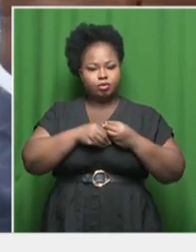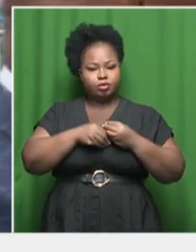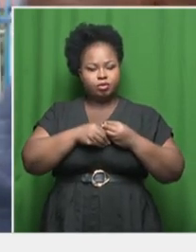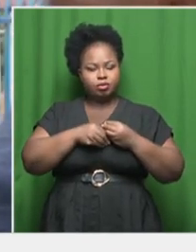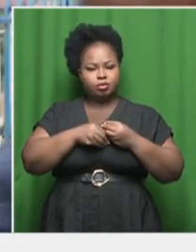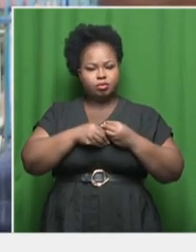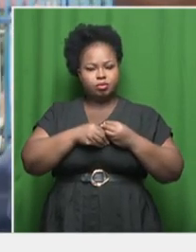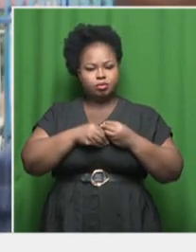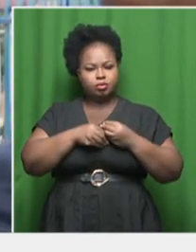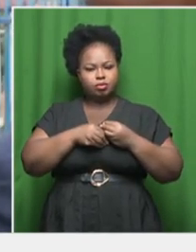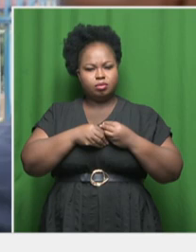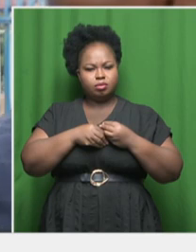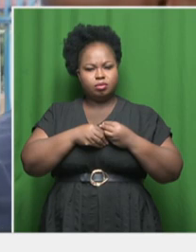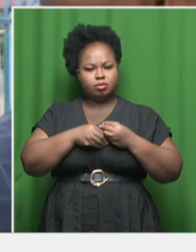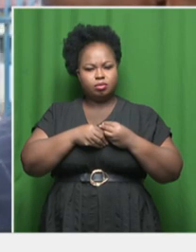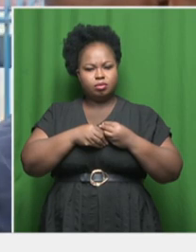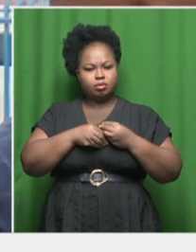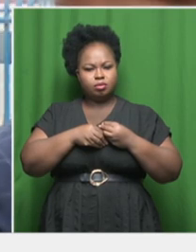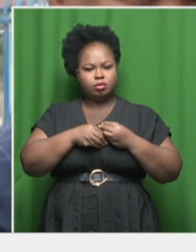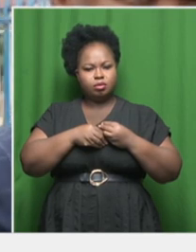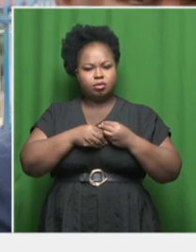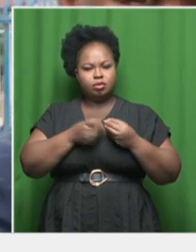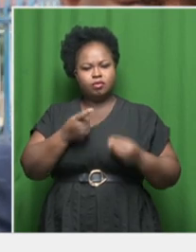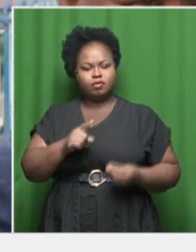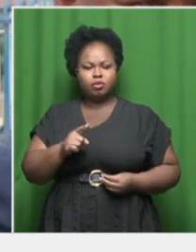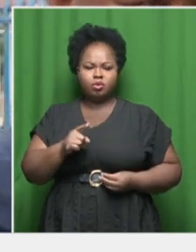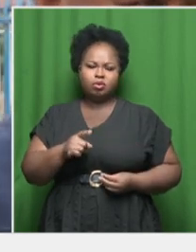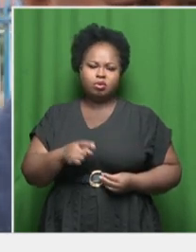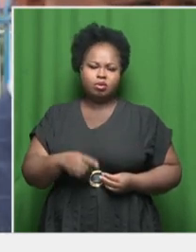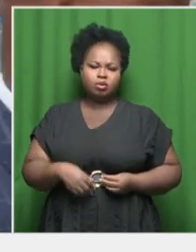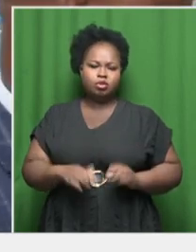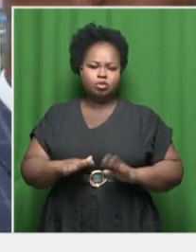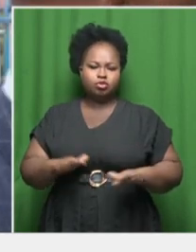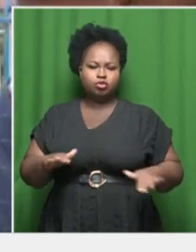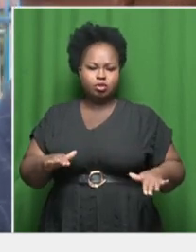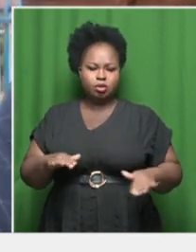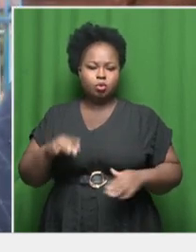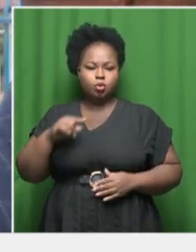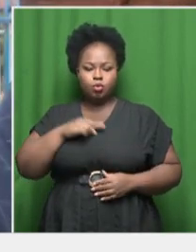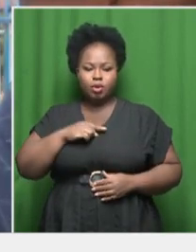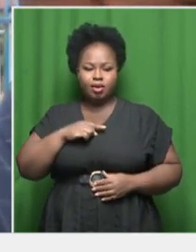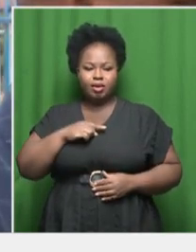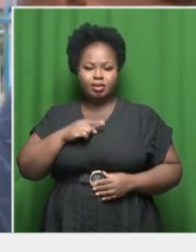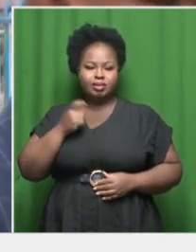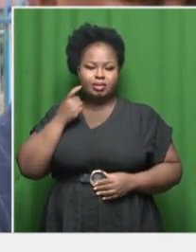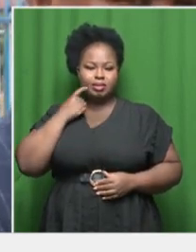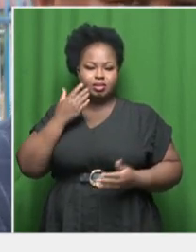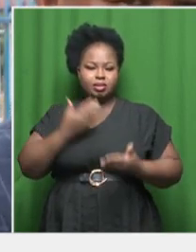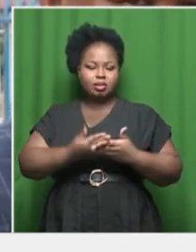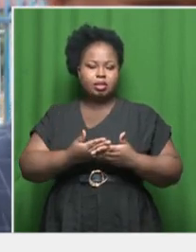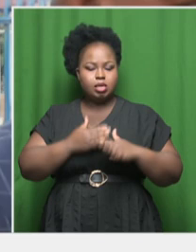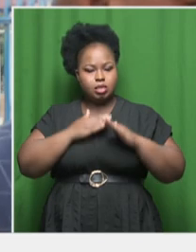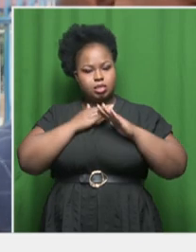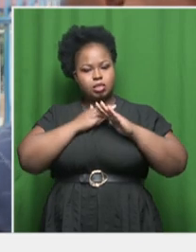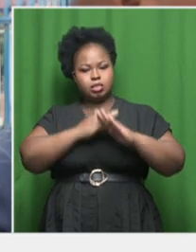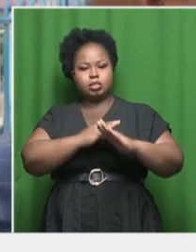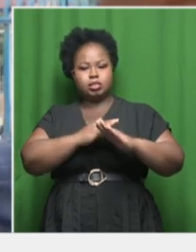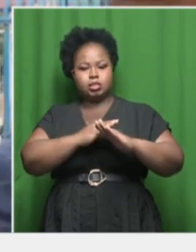they're also giving shots for immune boosters for children so that they can have a fighting chance in